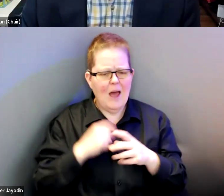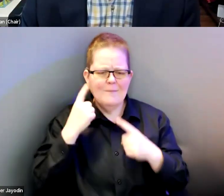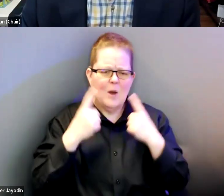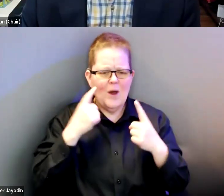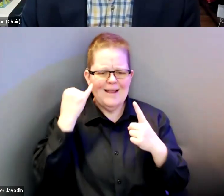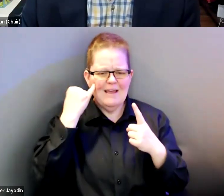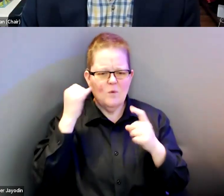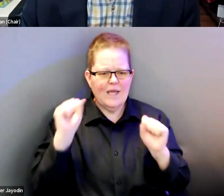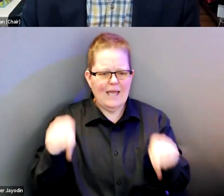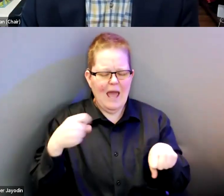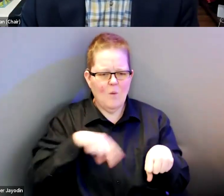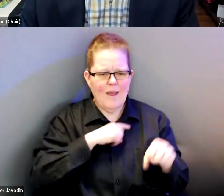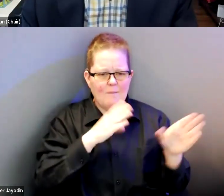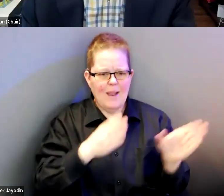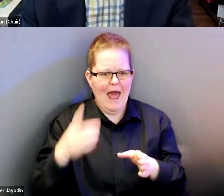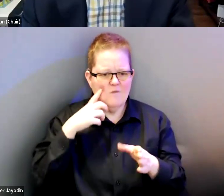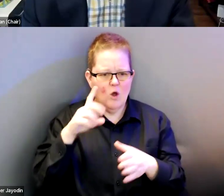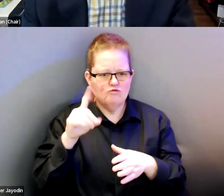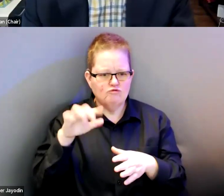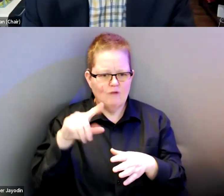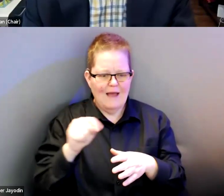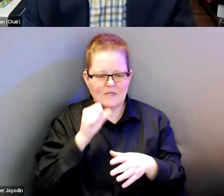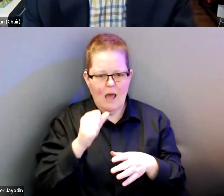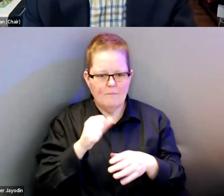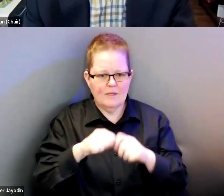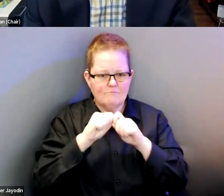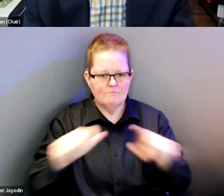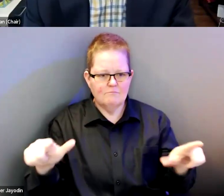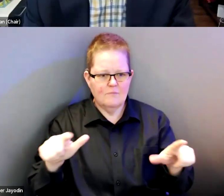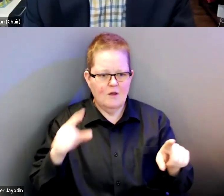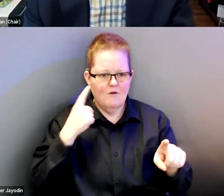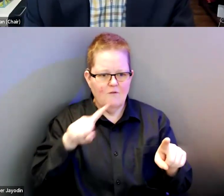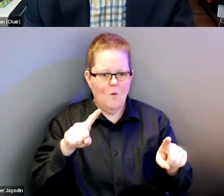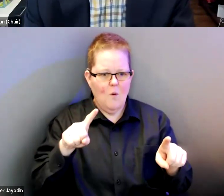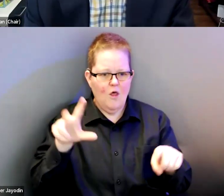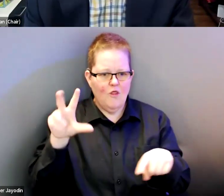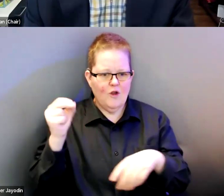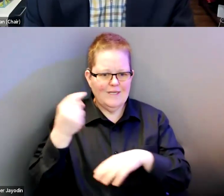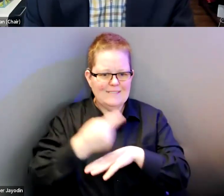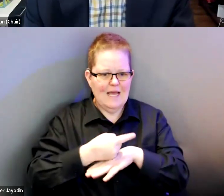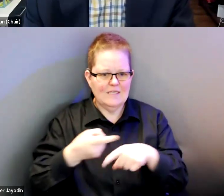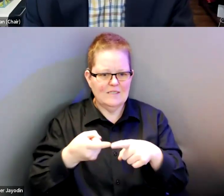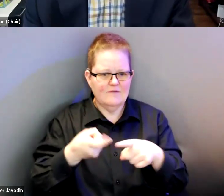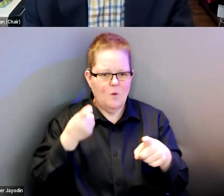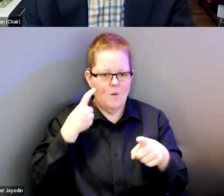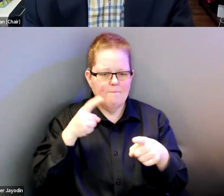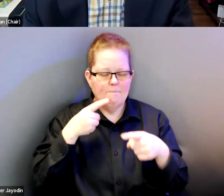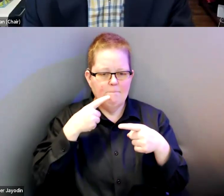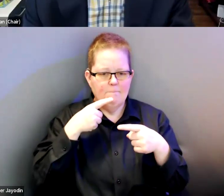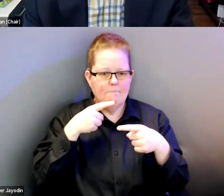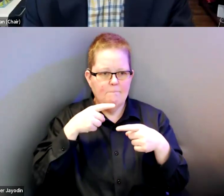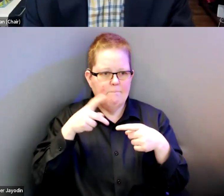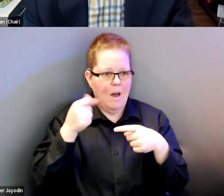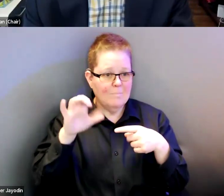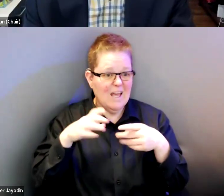for the draft NAP to be out for, greater than 30 days for public comment. Like, we could shrink that and give the public less chance to comment, which would